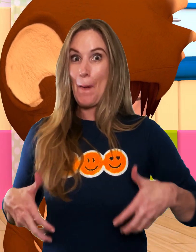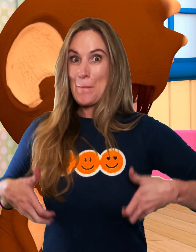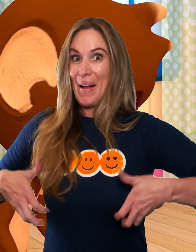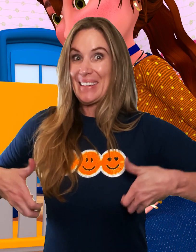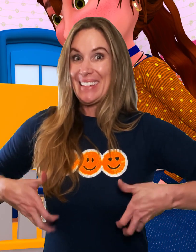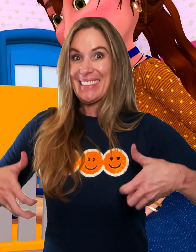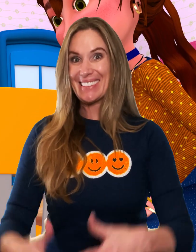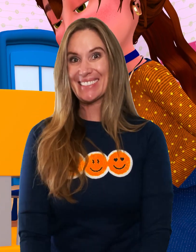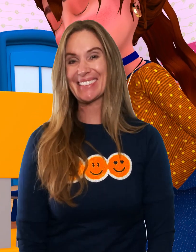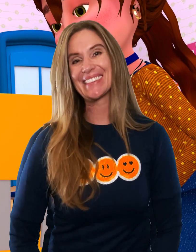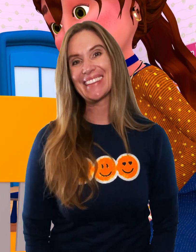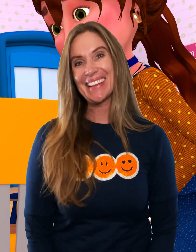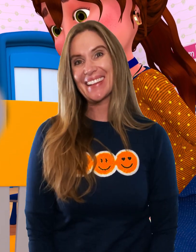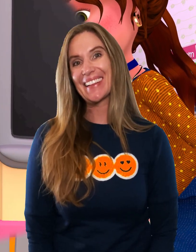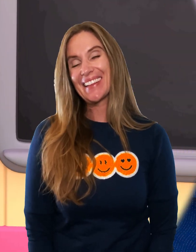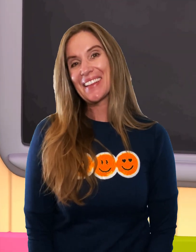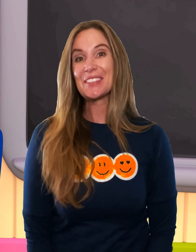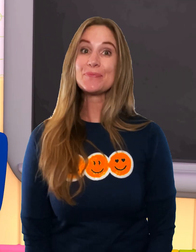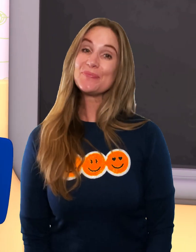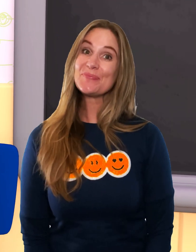Five little monkeys.